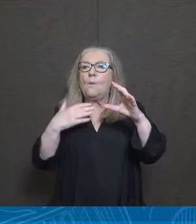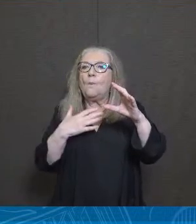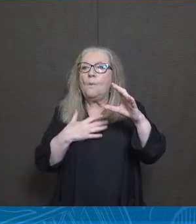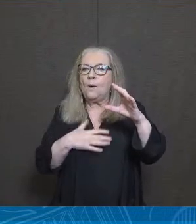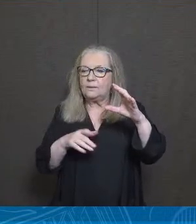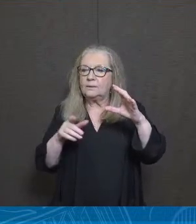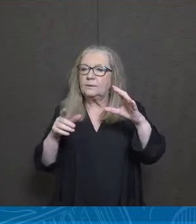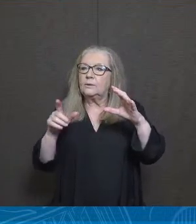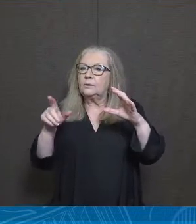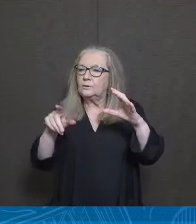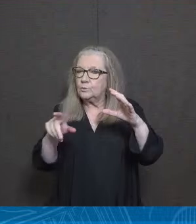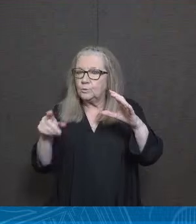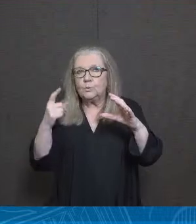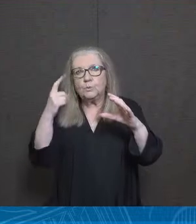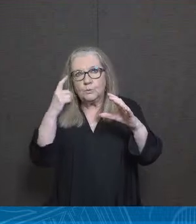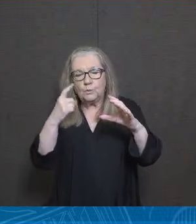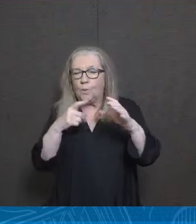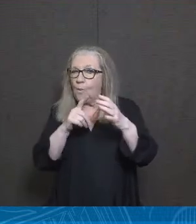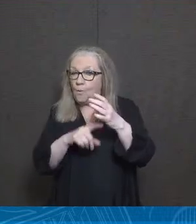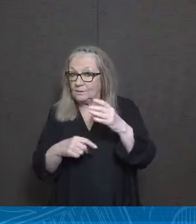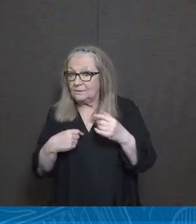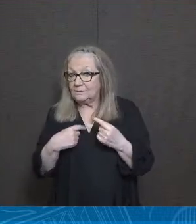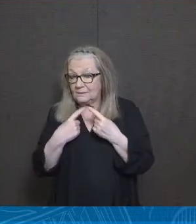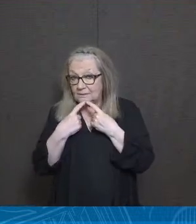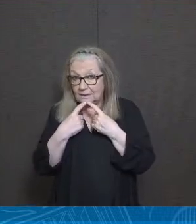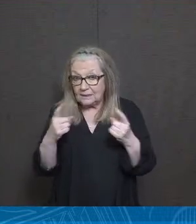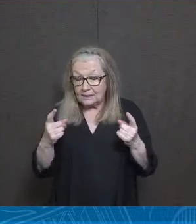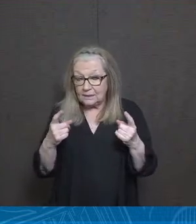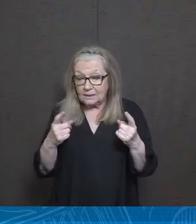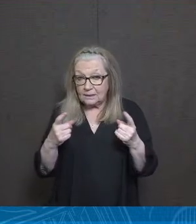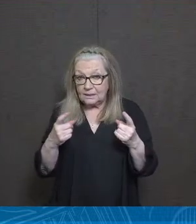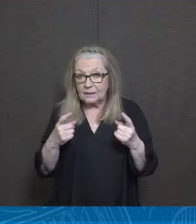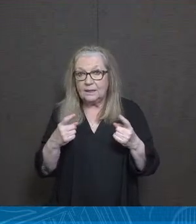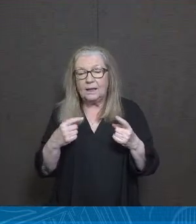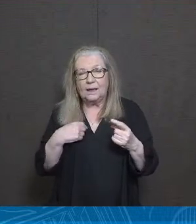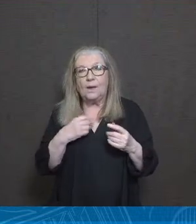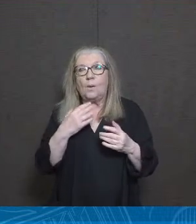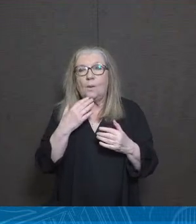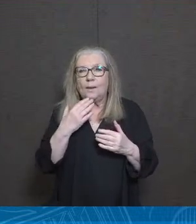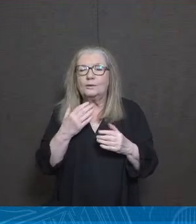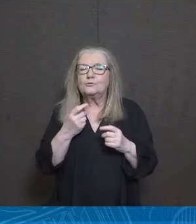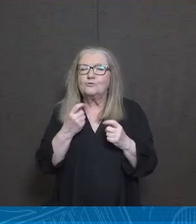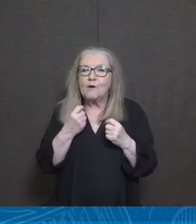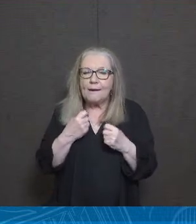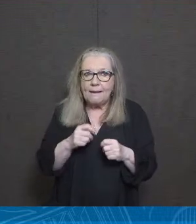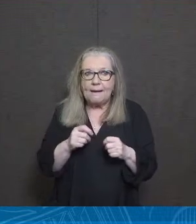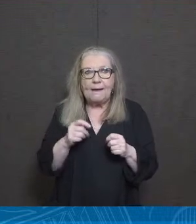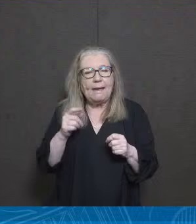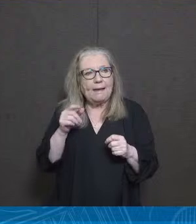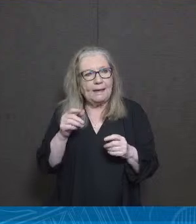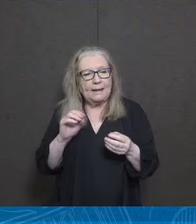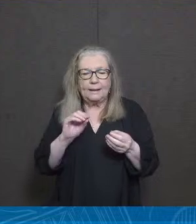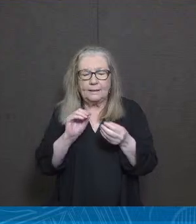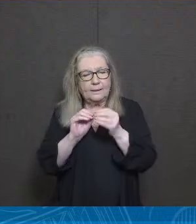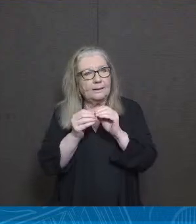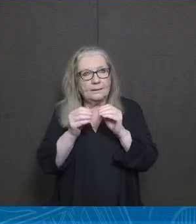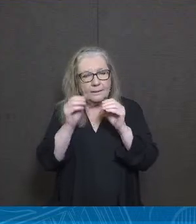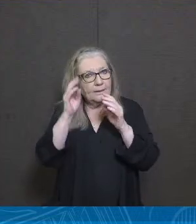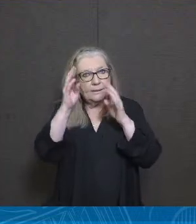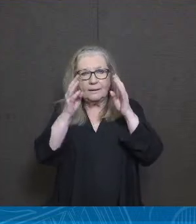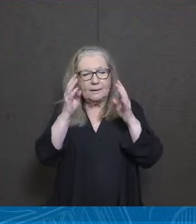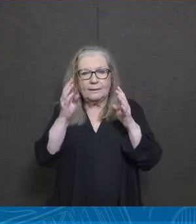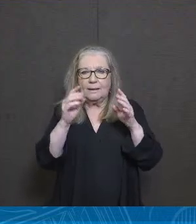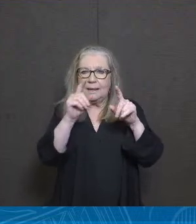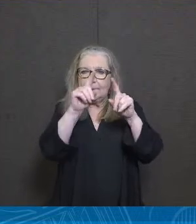going to say, okay? So I really spent so many hours really trying to make this image as reflecting as possible.